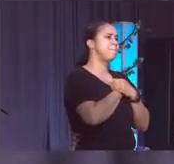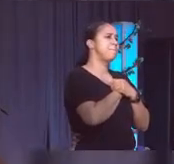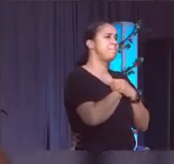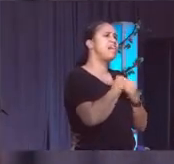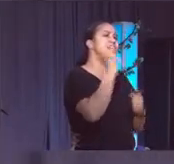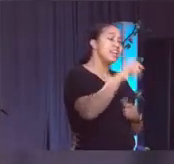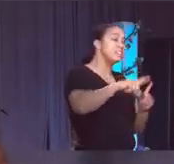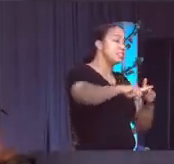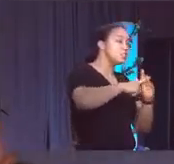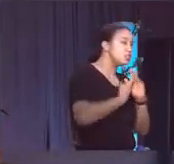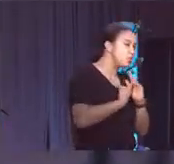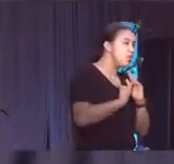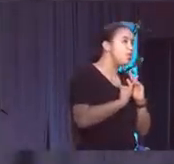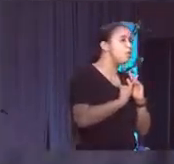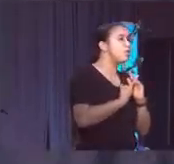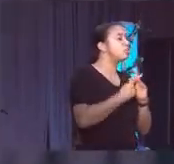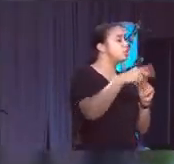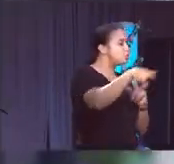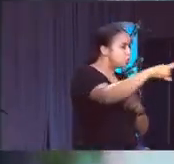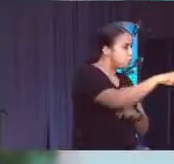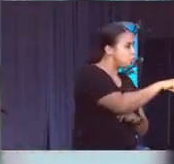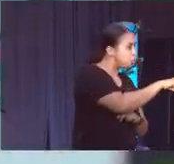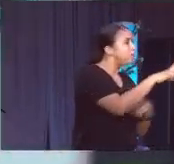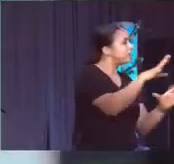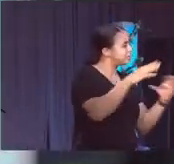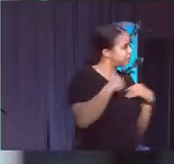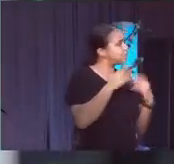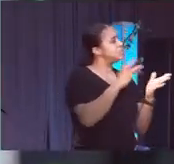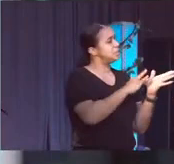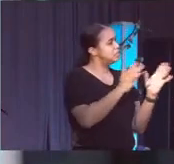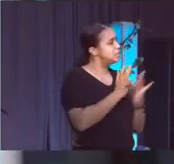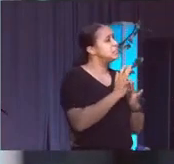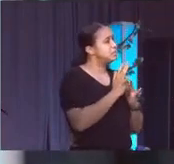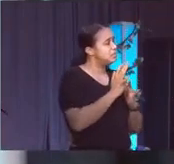that is the beginning to you coming to faith in Jesus.